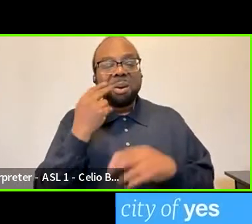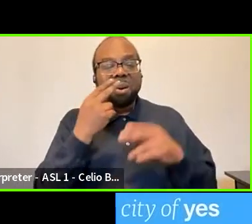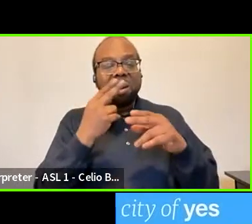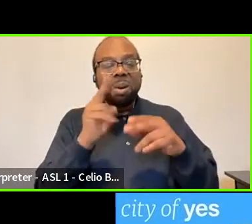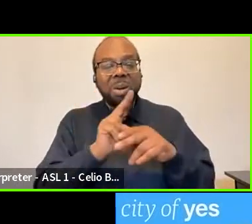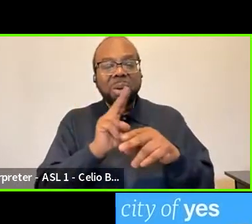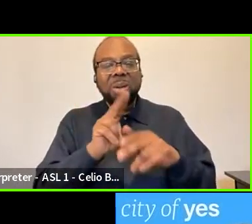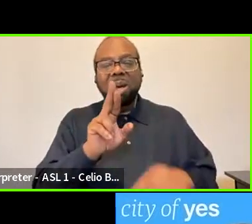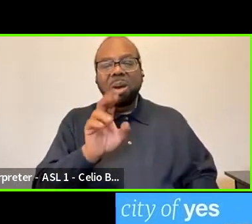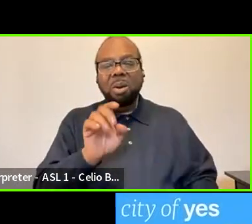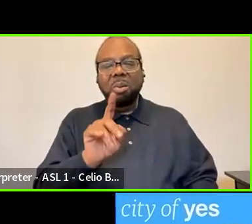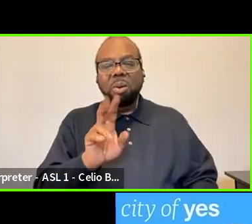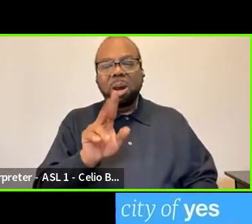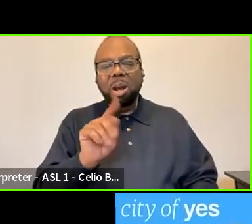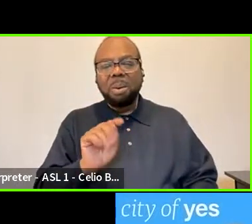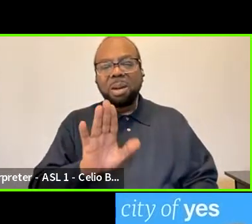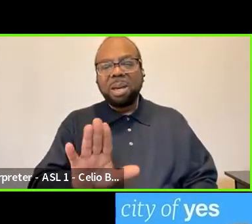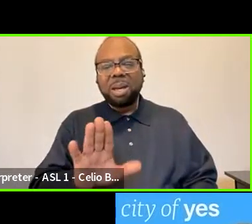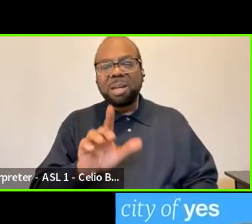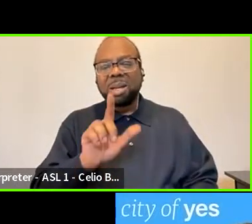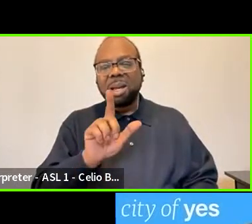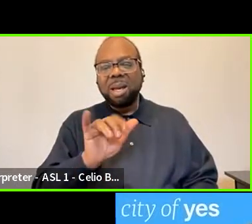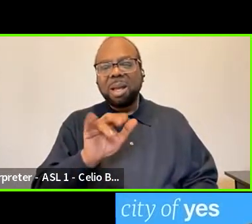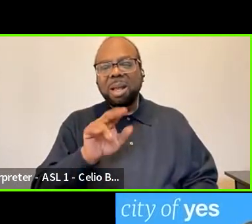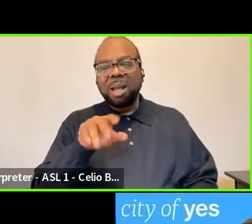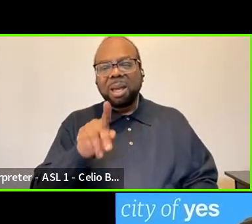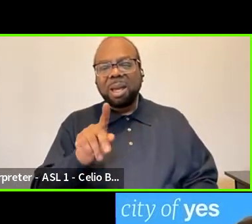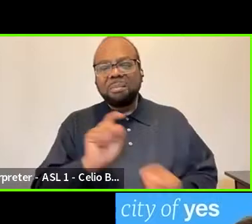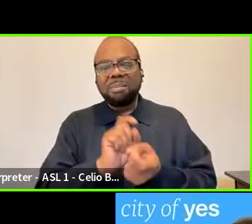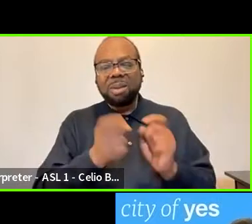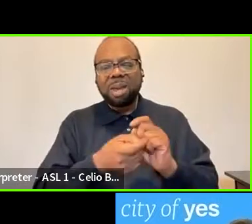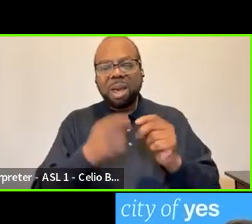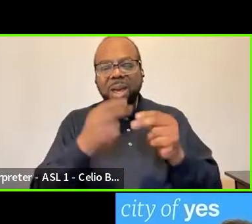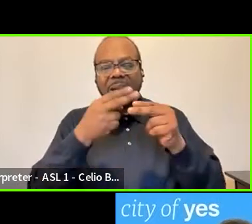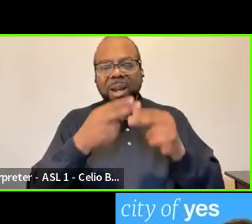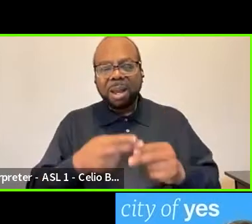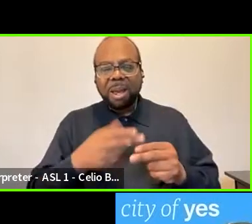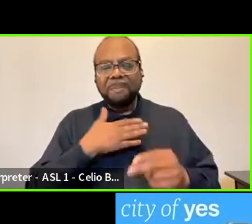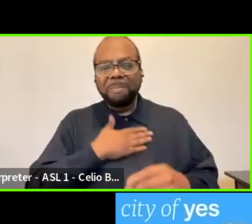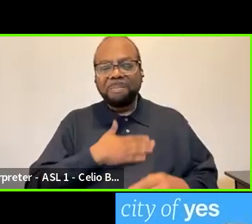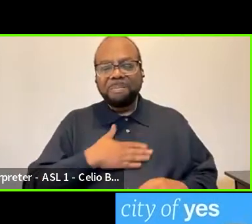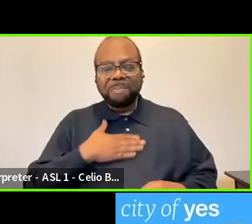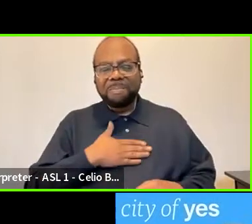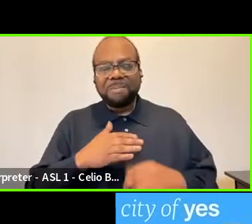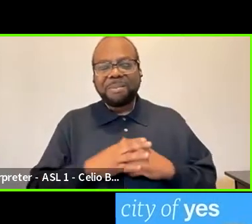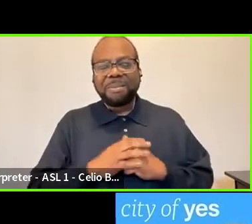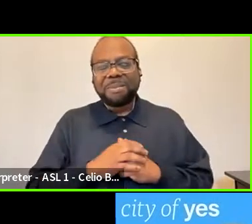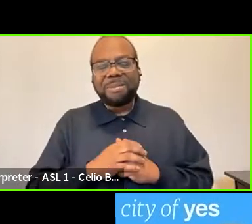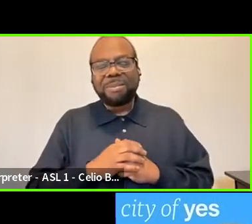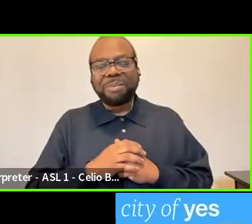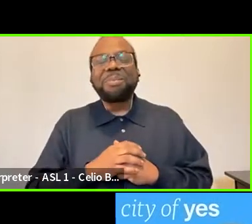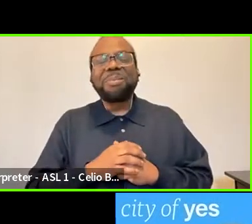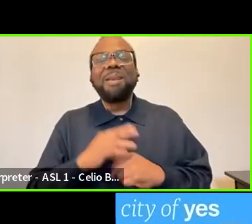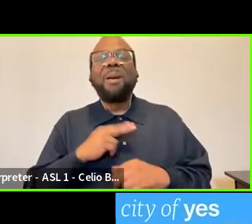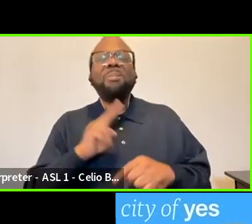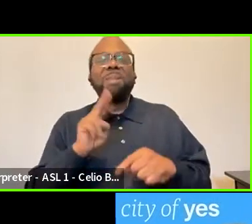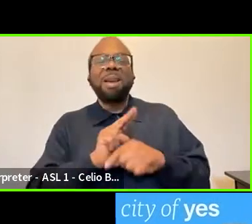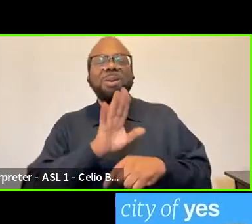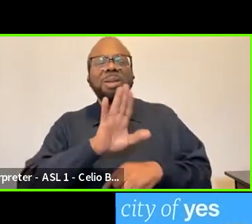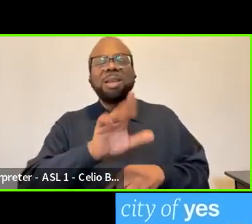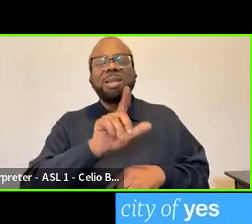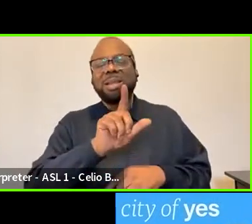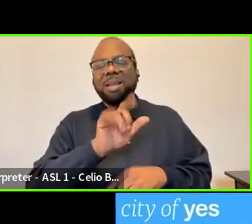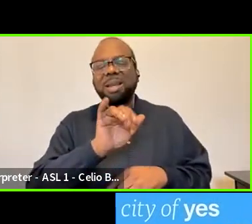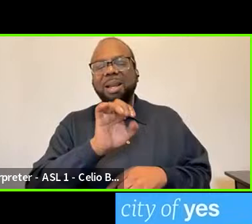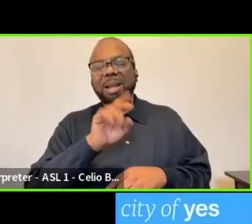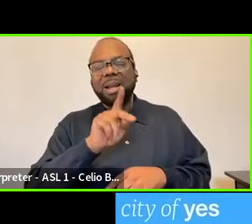please be sure to change your name or let us know or listen. Okay. Yeah. I think that was it. I used his link. That's correct. Yeah.